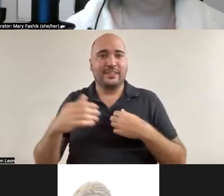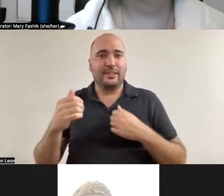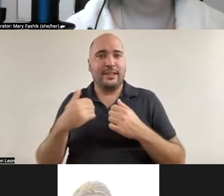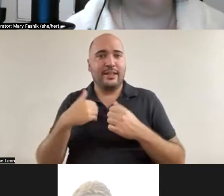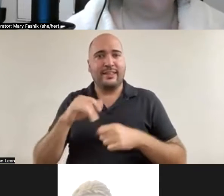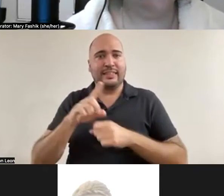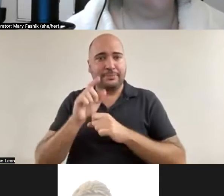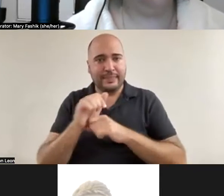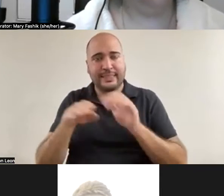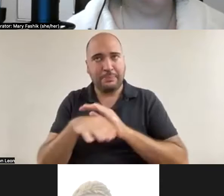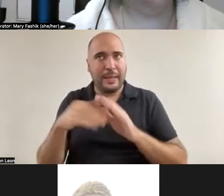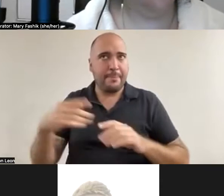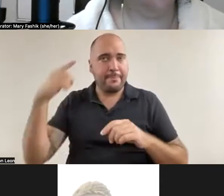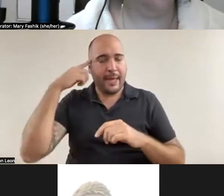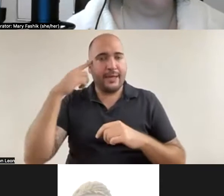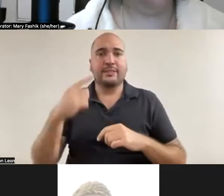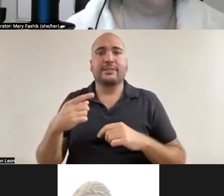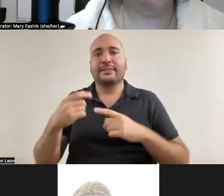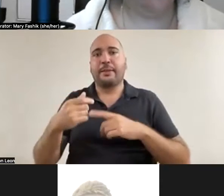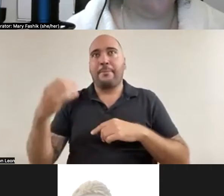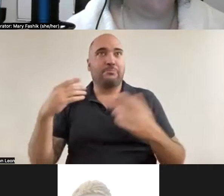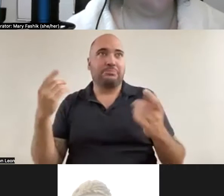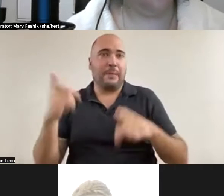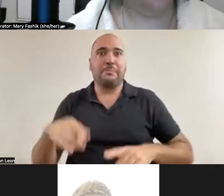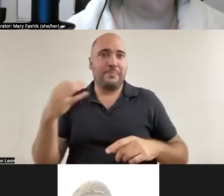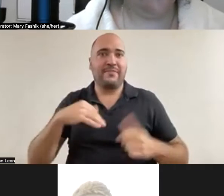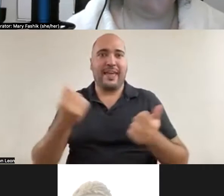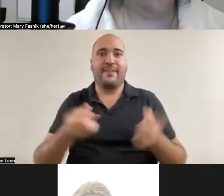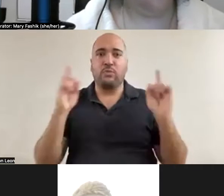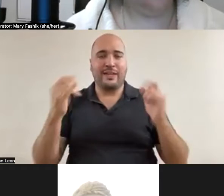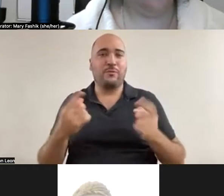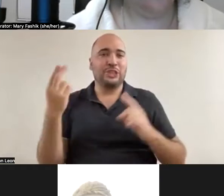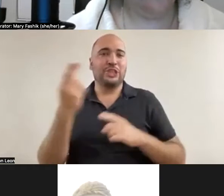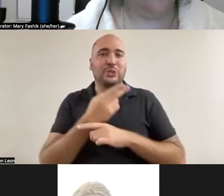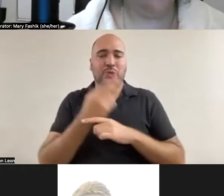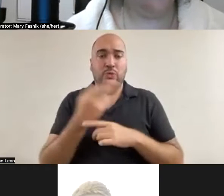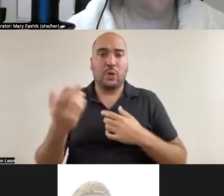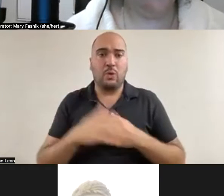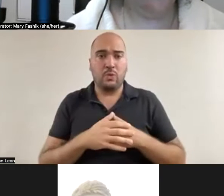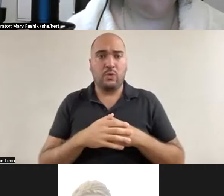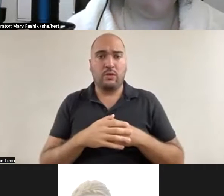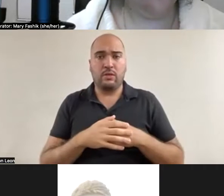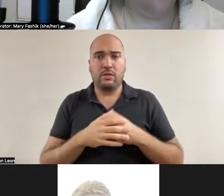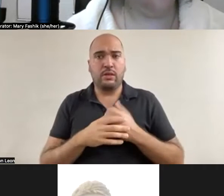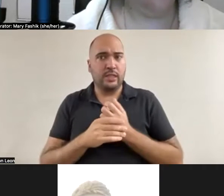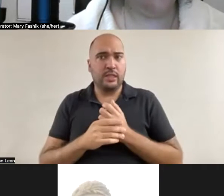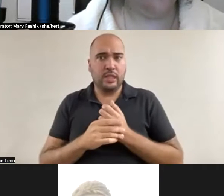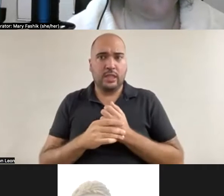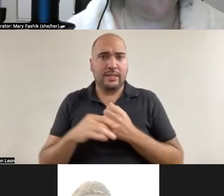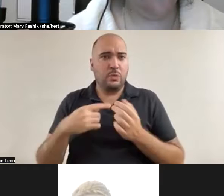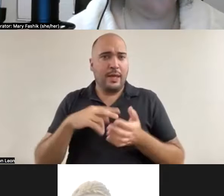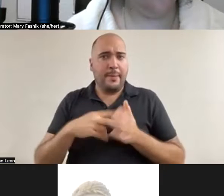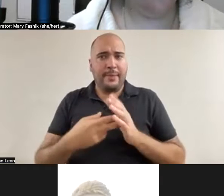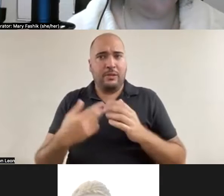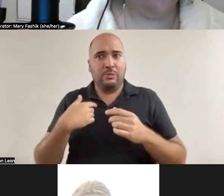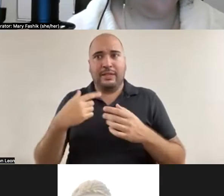and accessibility in mind, and it benefited everyone, and now everyone uses it. So that's what I mean when I say I would